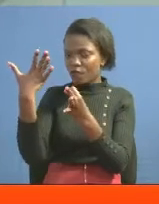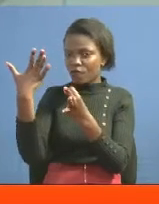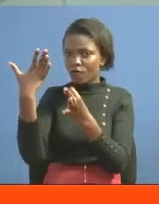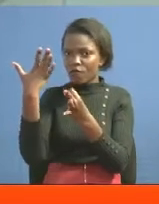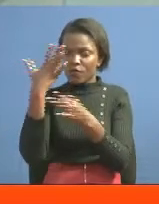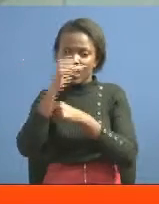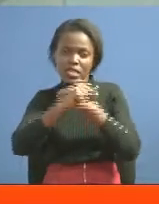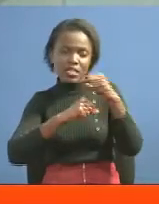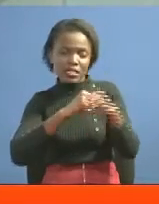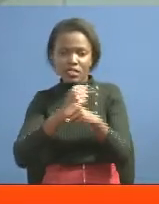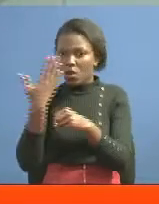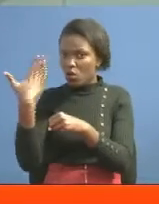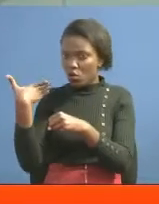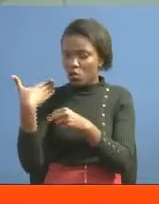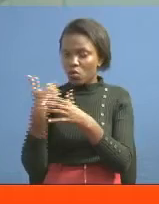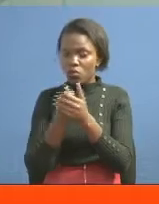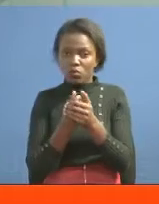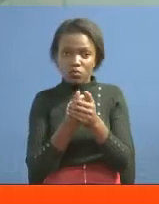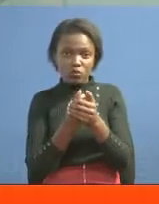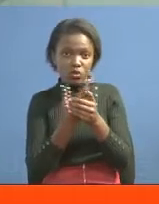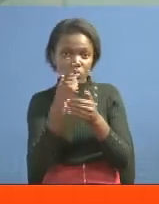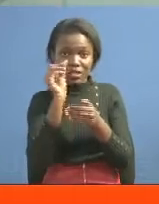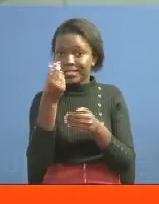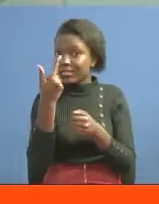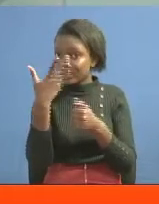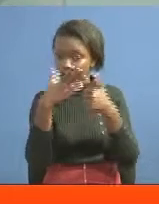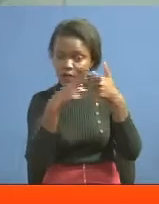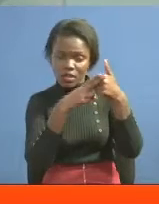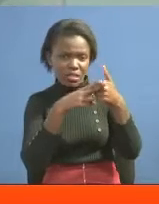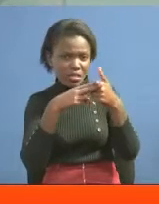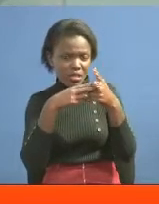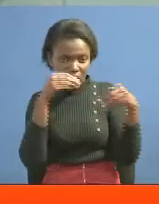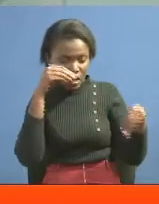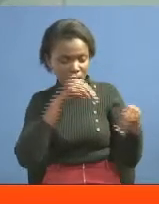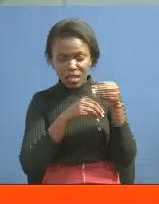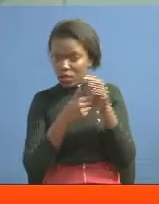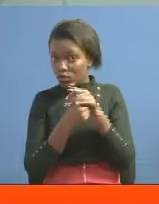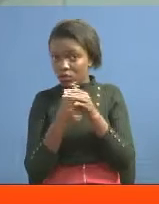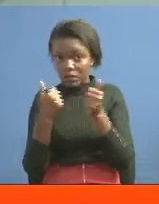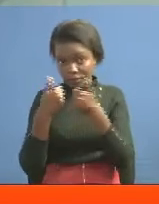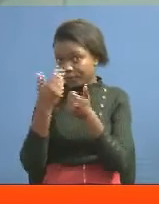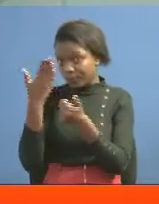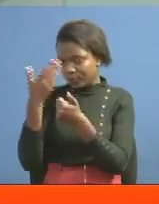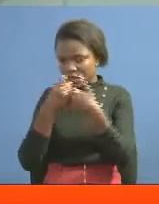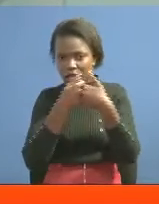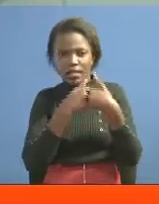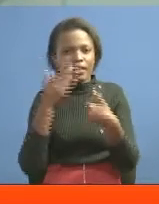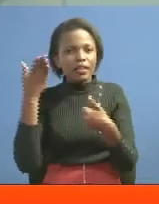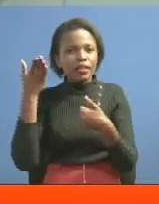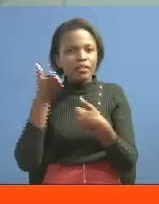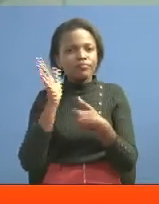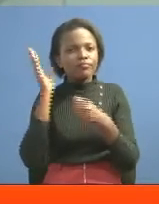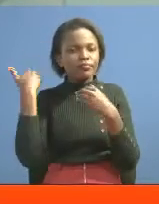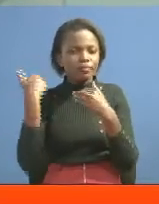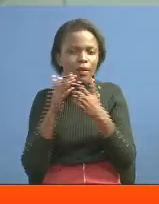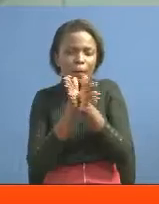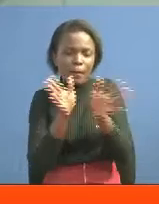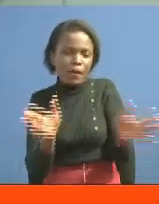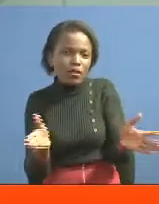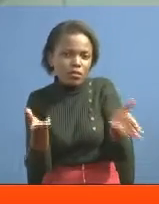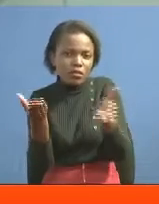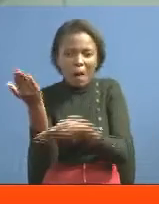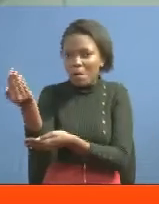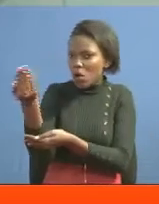been significant challenges. When you look at the 2017 election, we're looking at very heavy public borrowing,